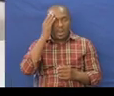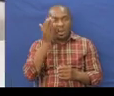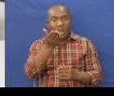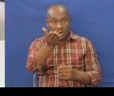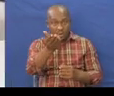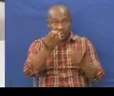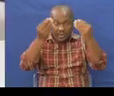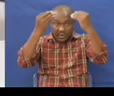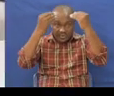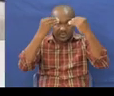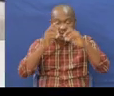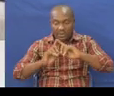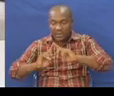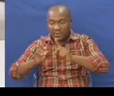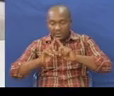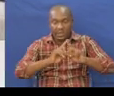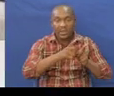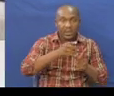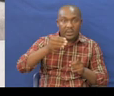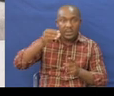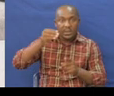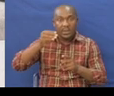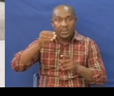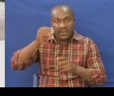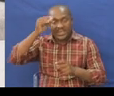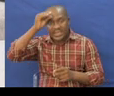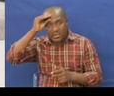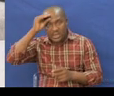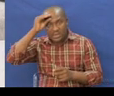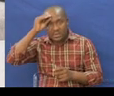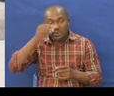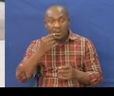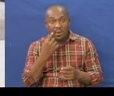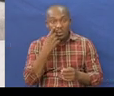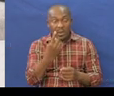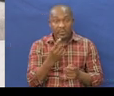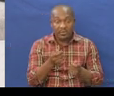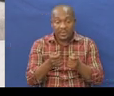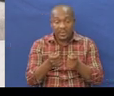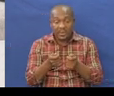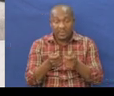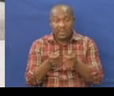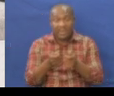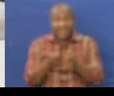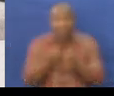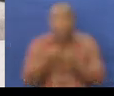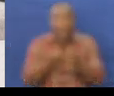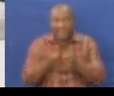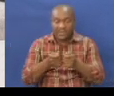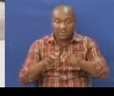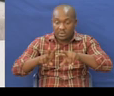have studied in different subjects some stages of conducting different activities. Now here we are focusing on